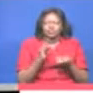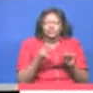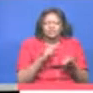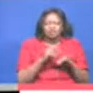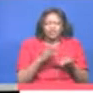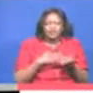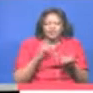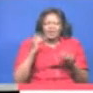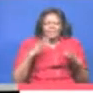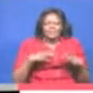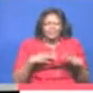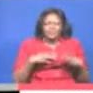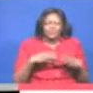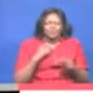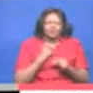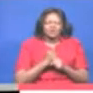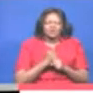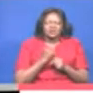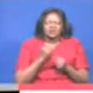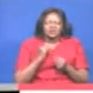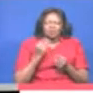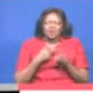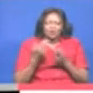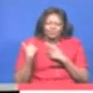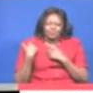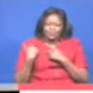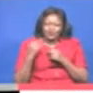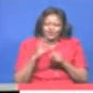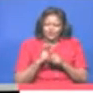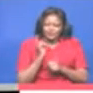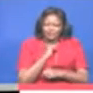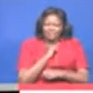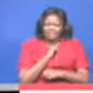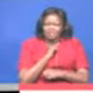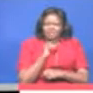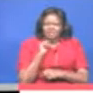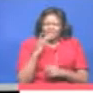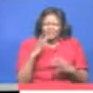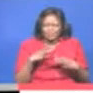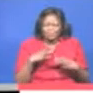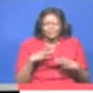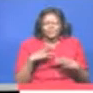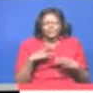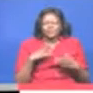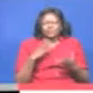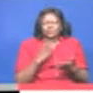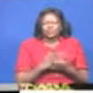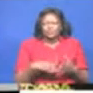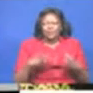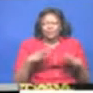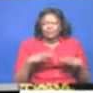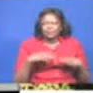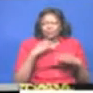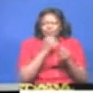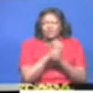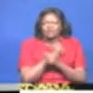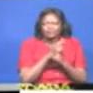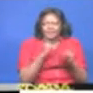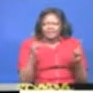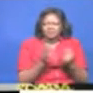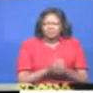Wakenya tumefanya sehemu yetu. Wakenya tumechagua. Wakenya tumeonekana sisi ni watu wapenda amani. I want to